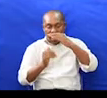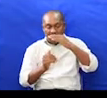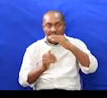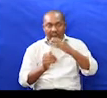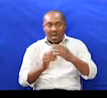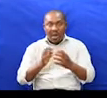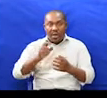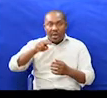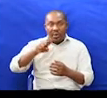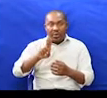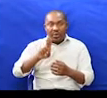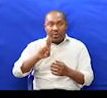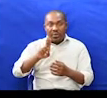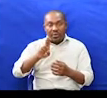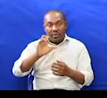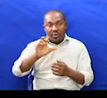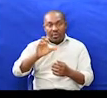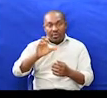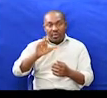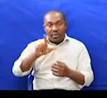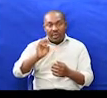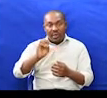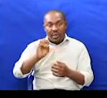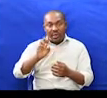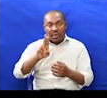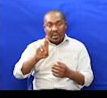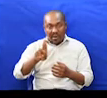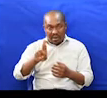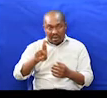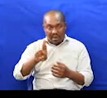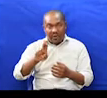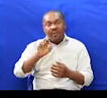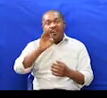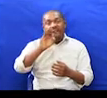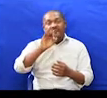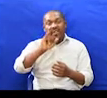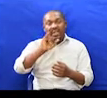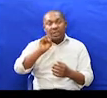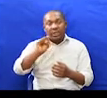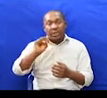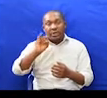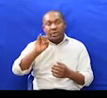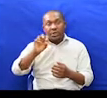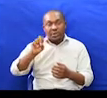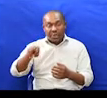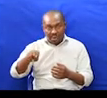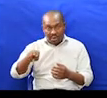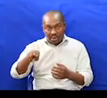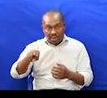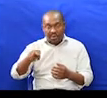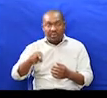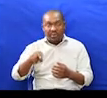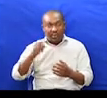it breaks down what is fission and what is fusion. Okay, come to that. When we say